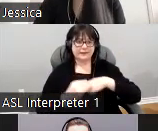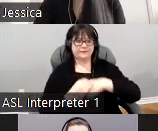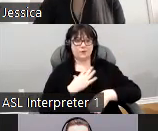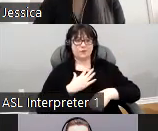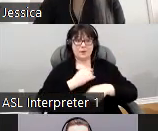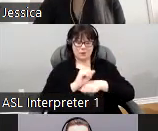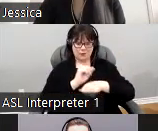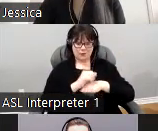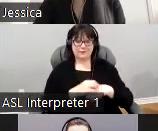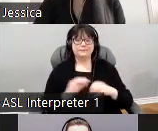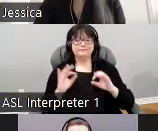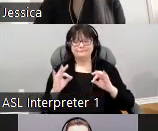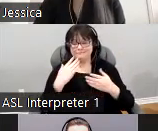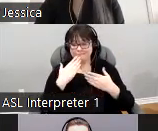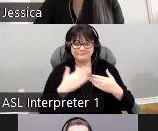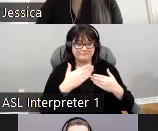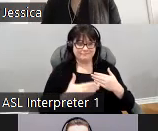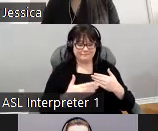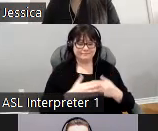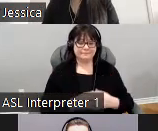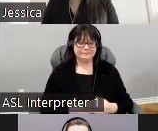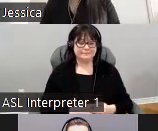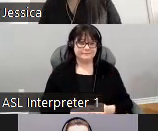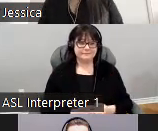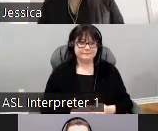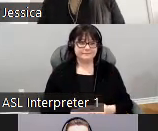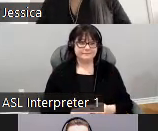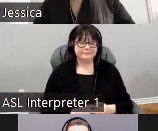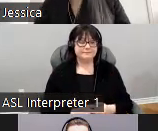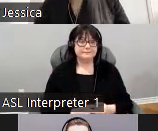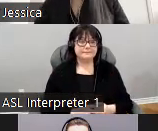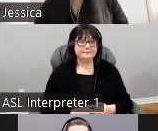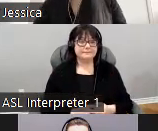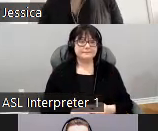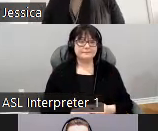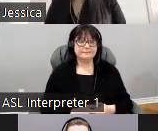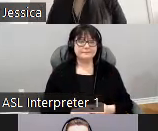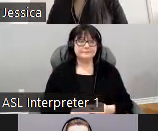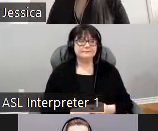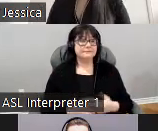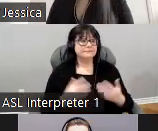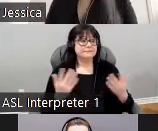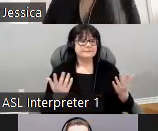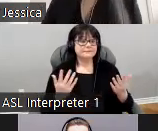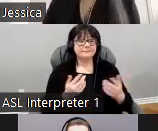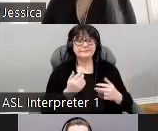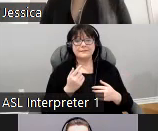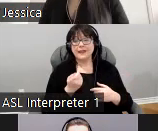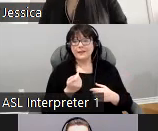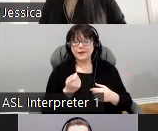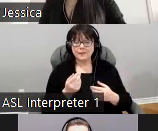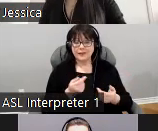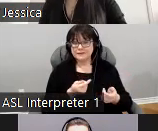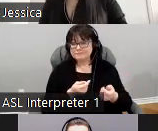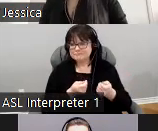So next slide, please. Thank you. So just as a very quick overview of what's to come, a bit of a teaser. We found